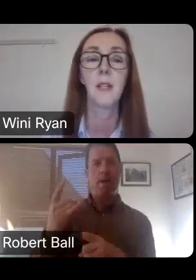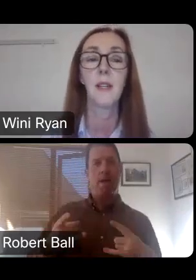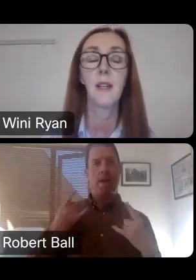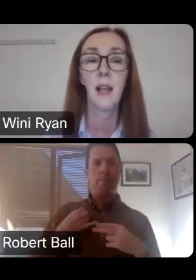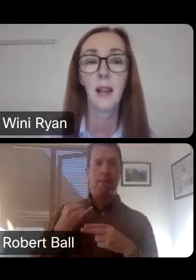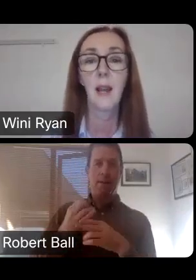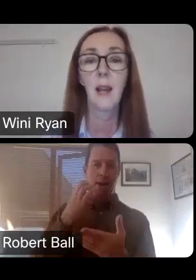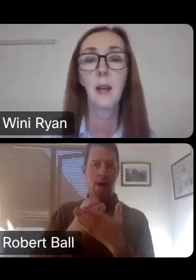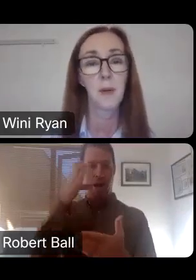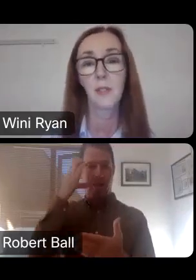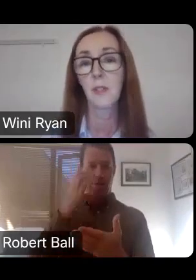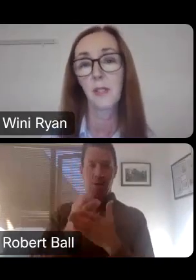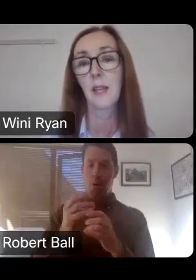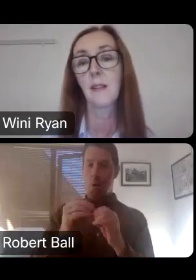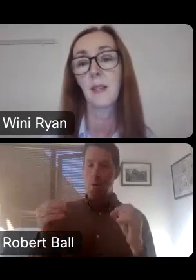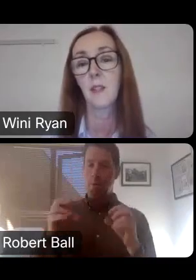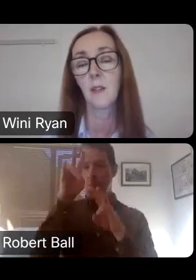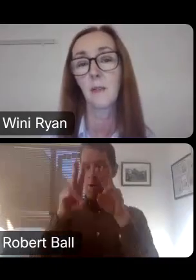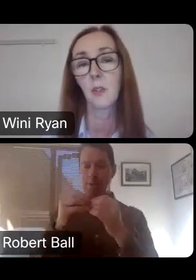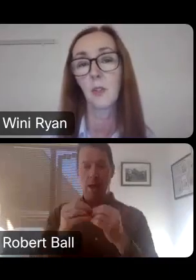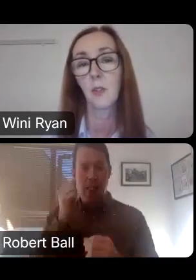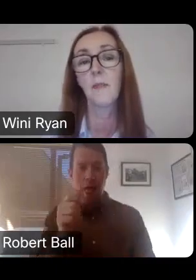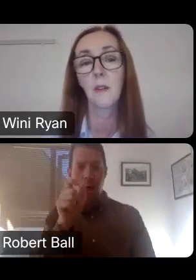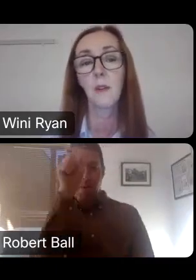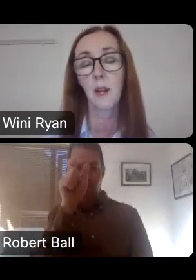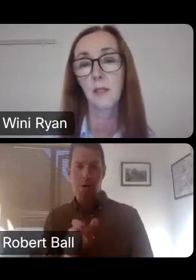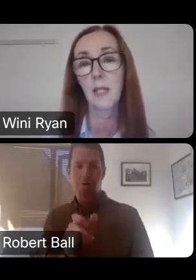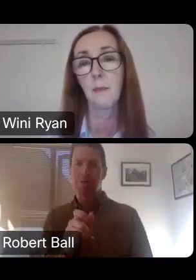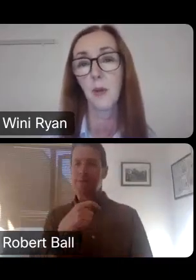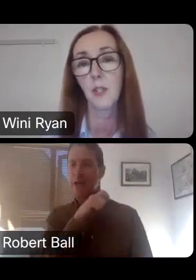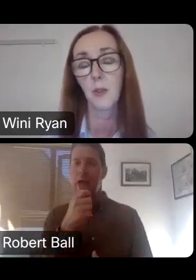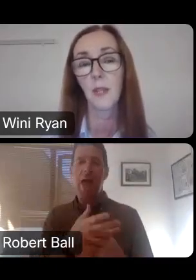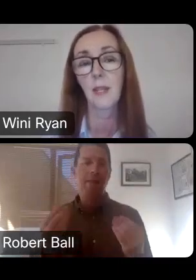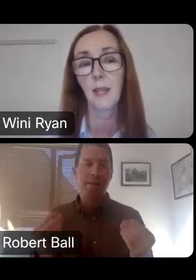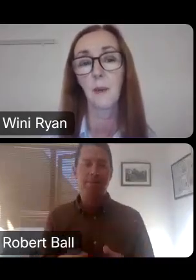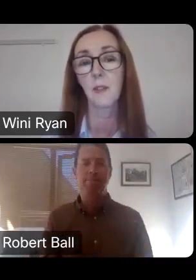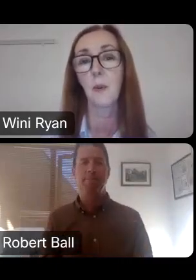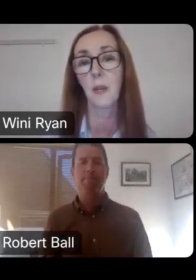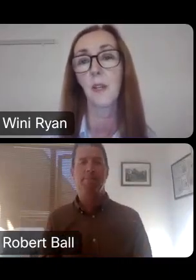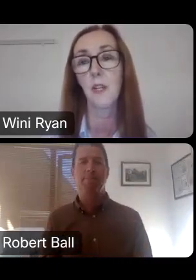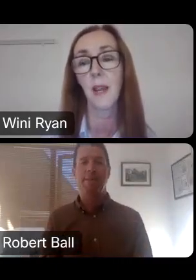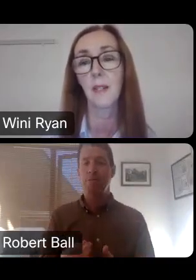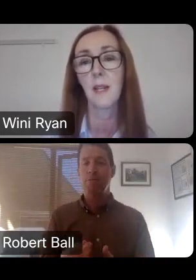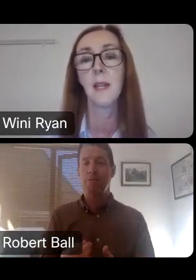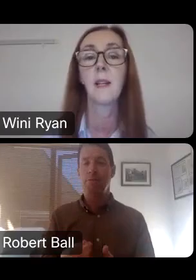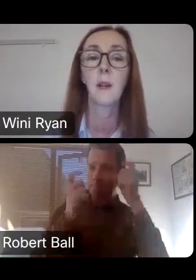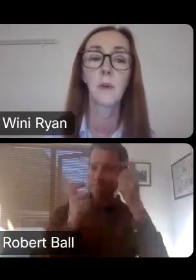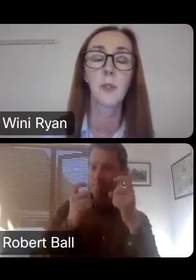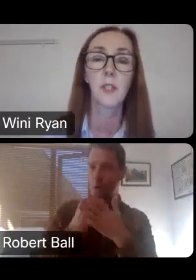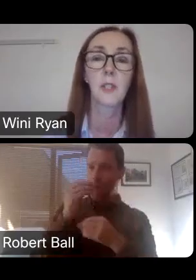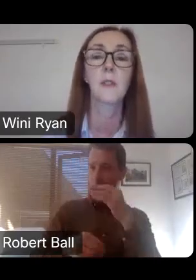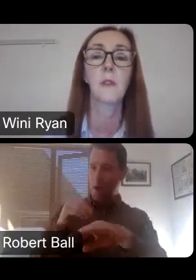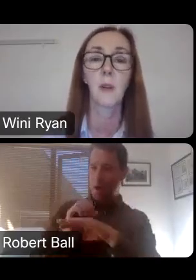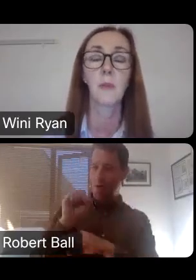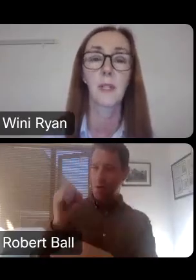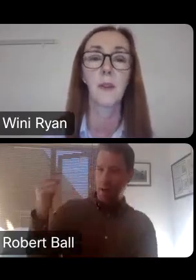question allows the person to say anything to you. So I have a curiosity about what you're thinking and what's going on in your head. Closed